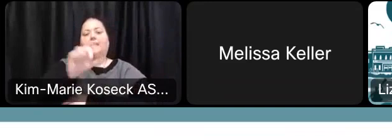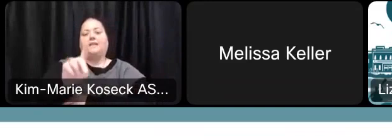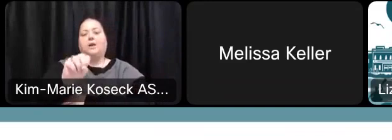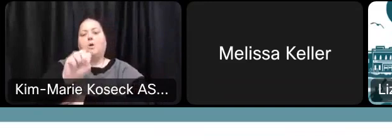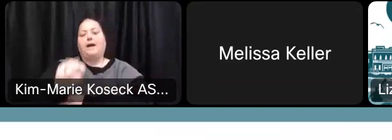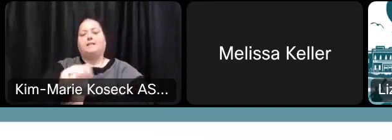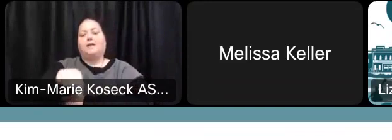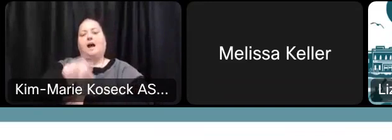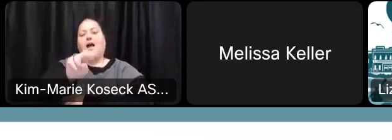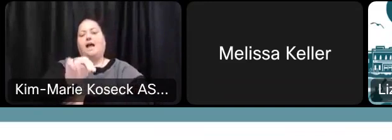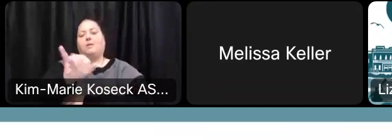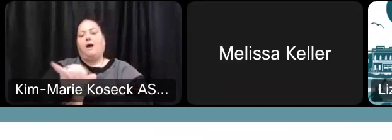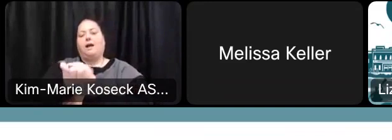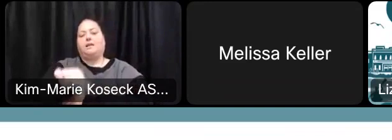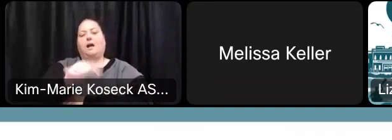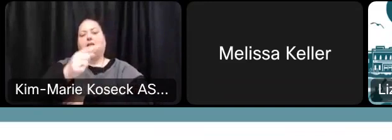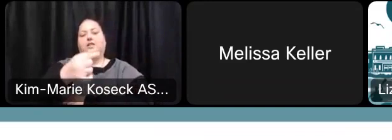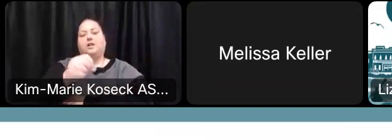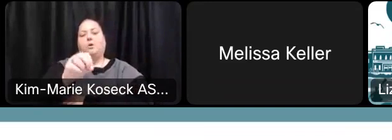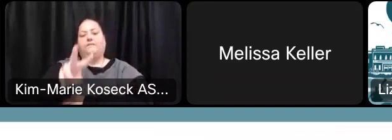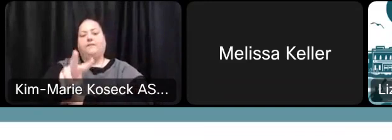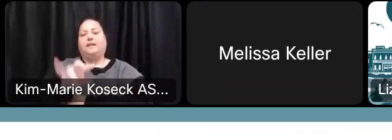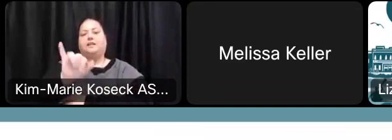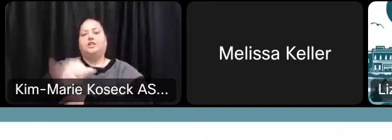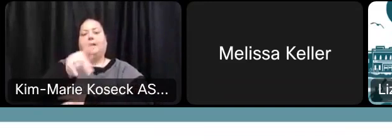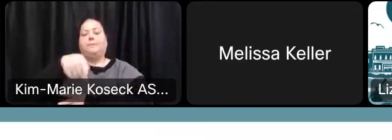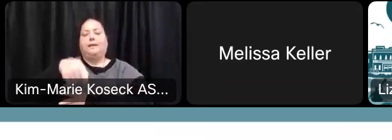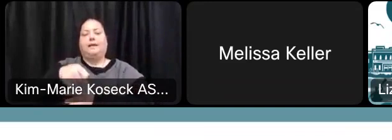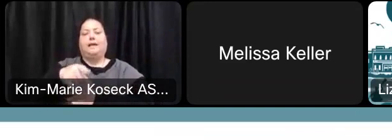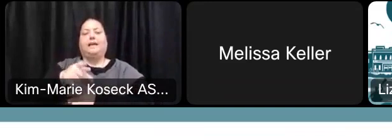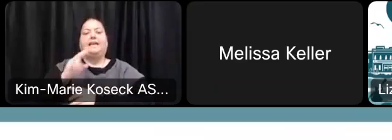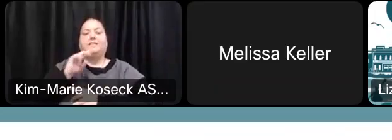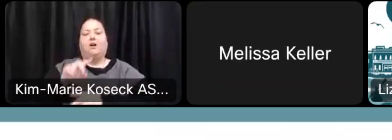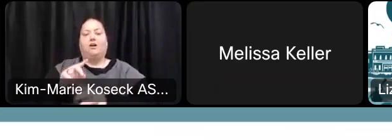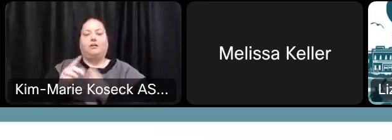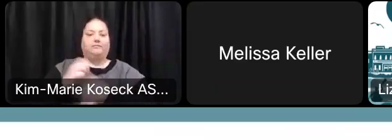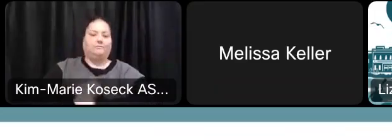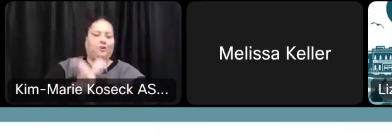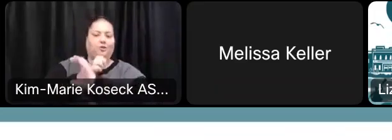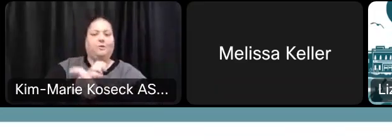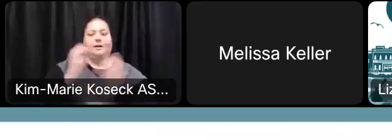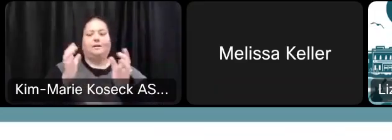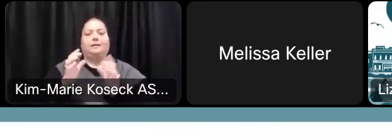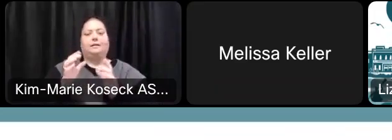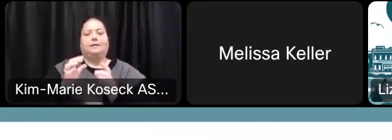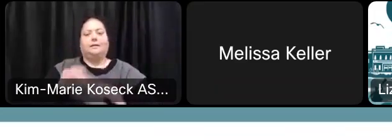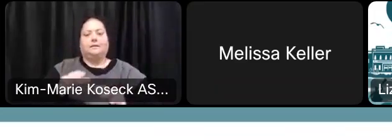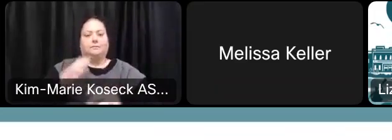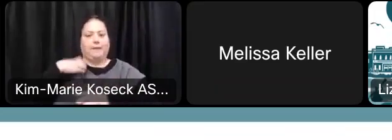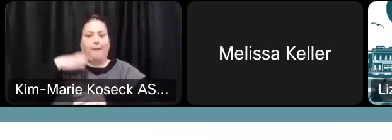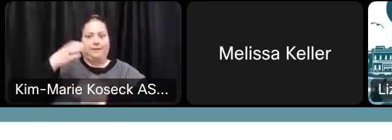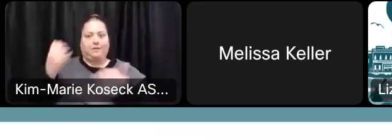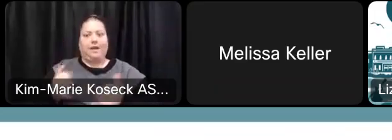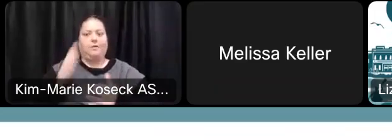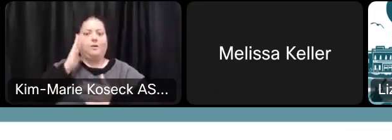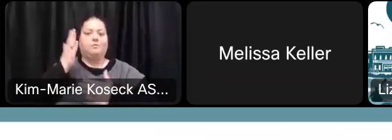opd@dos.newyork.gov. And then JP, who's our virtual captain today, will also put that into the chat. So we